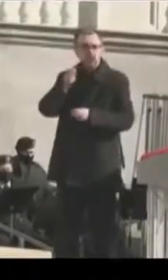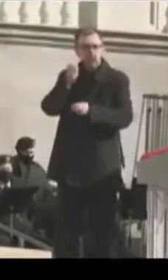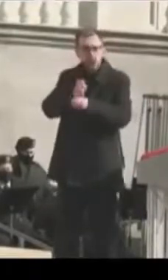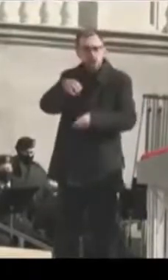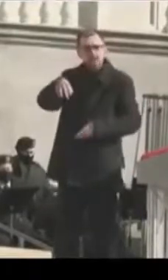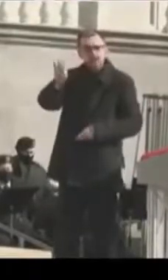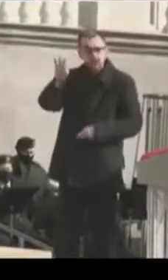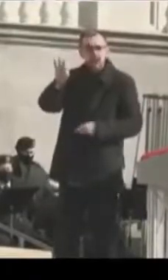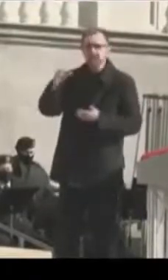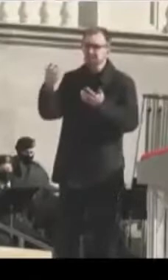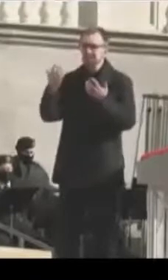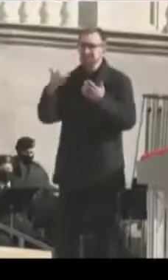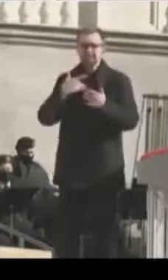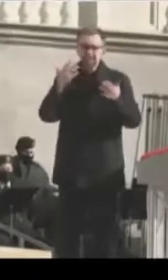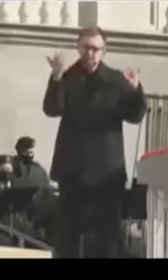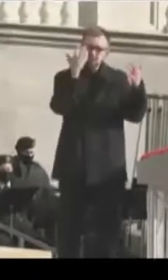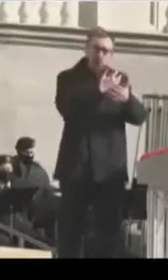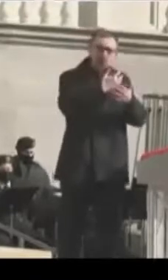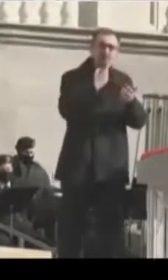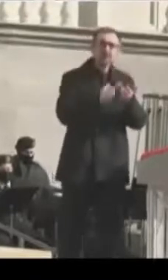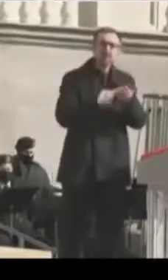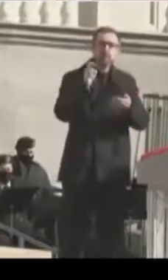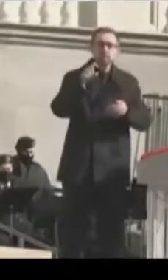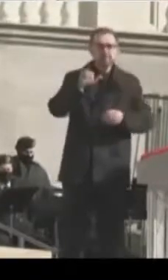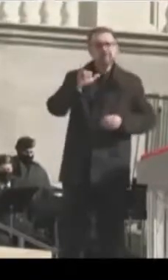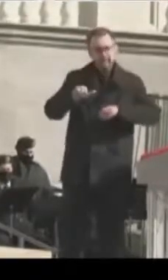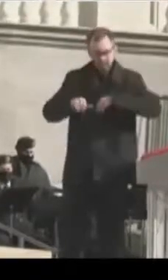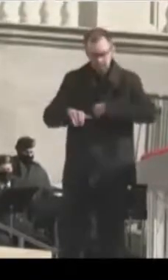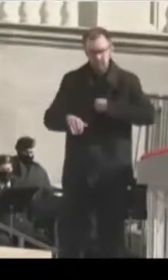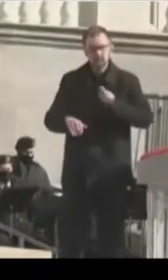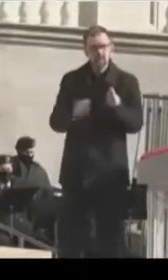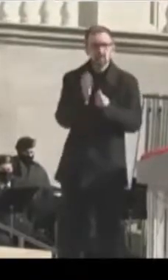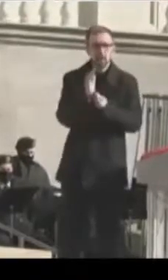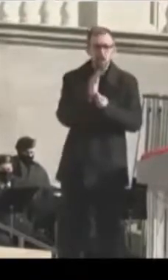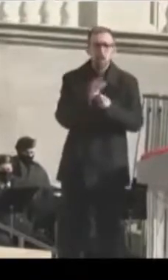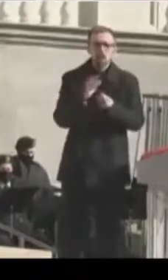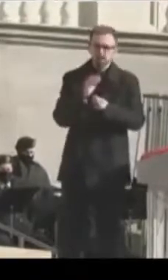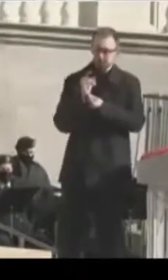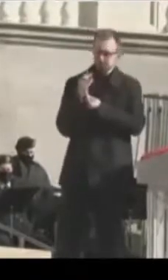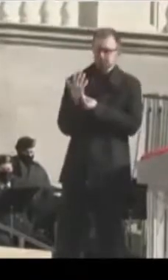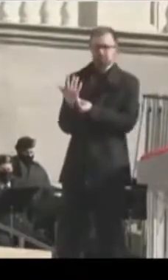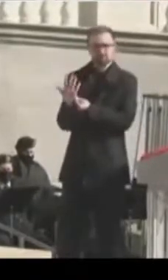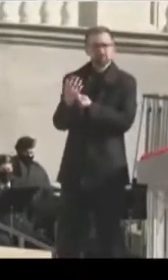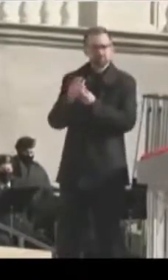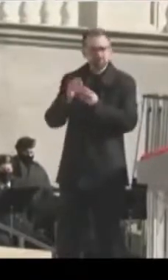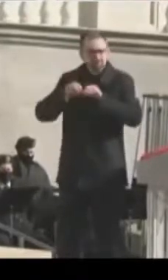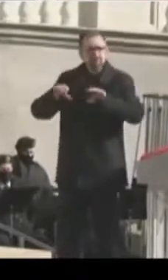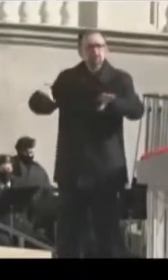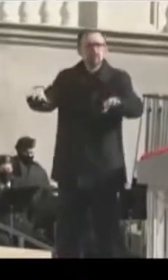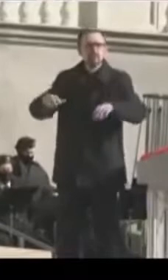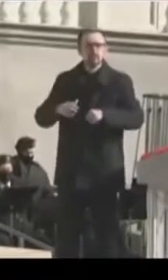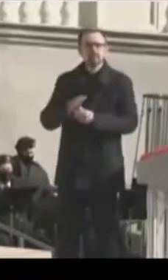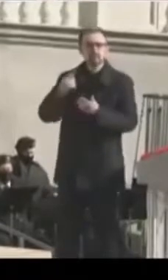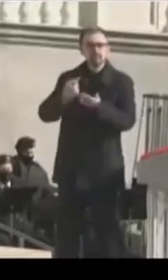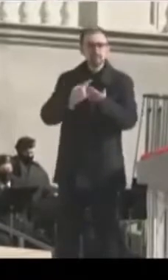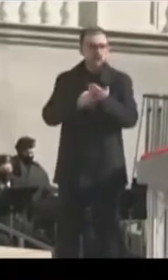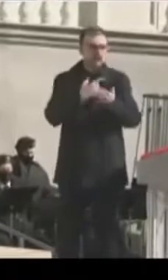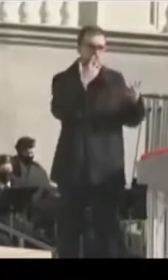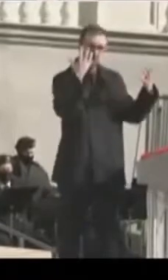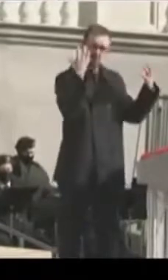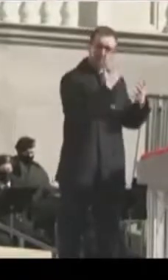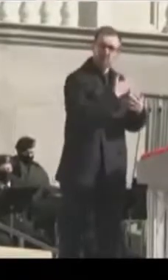sometimes all you need is a spark to get the fire going again. Even in the darkest times,